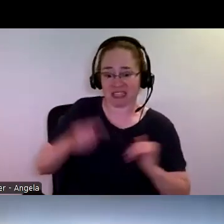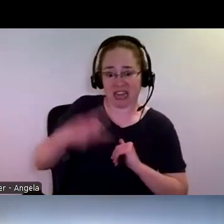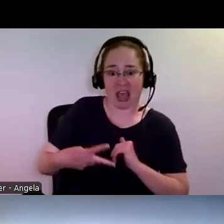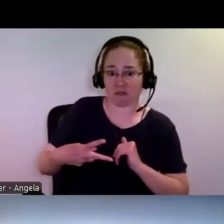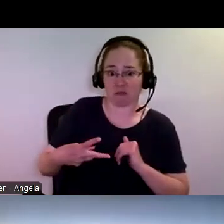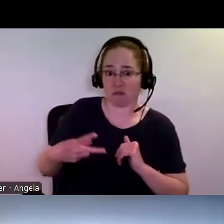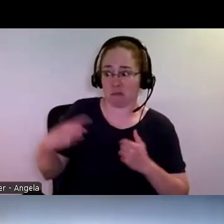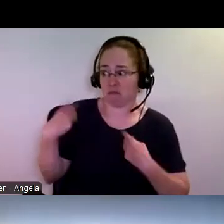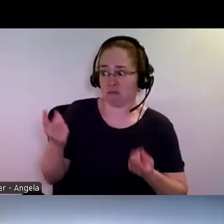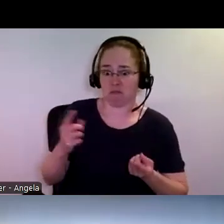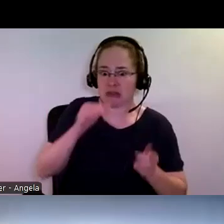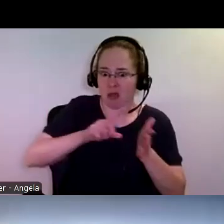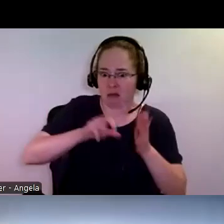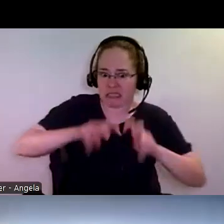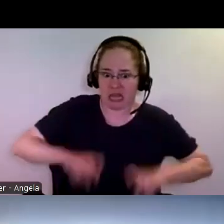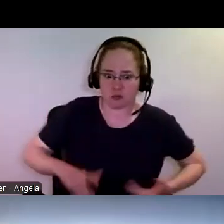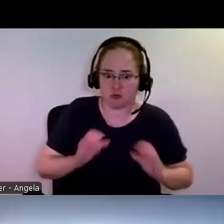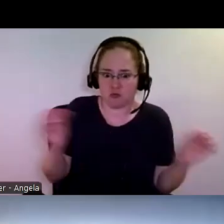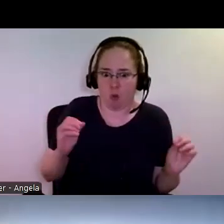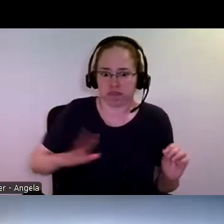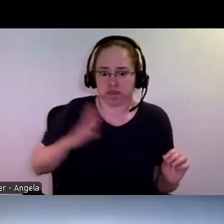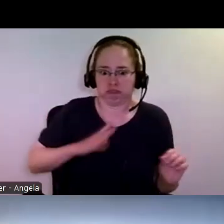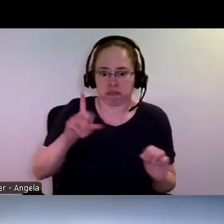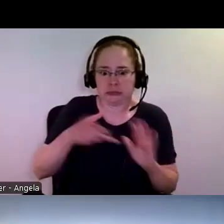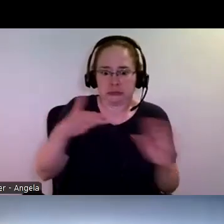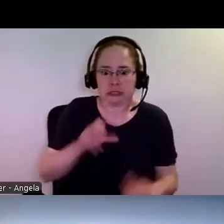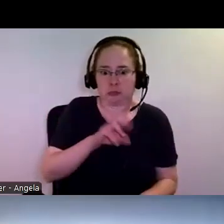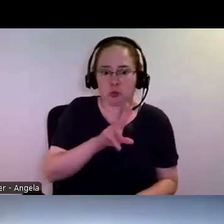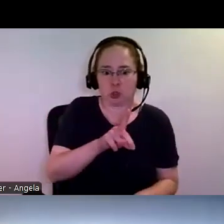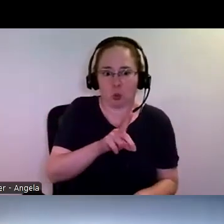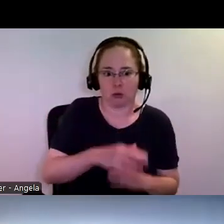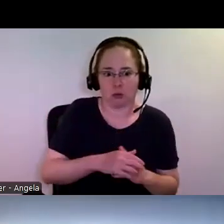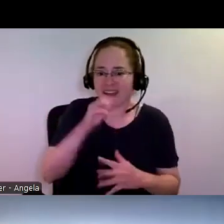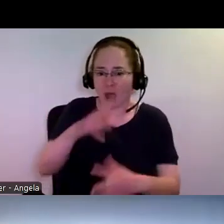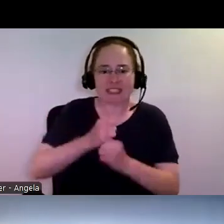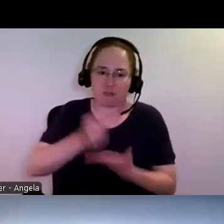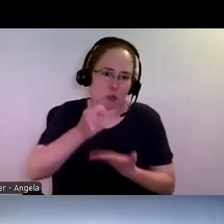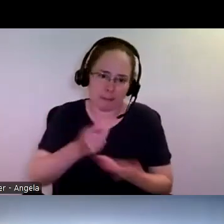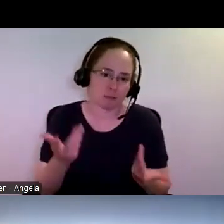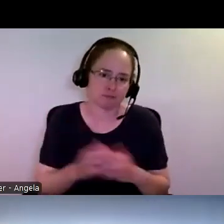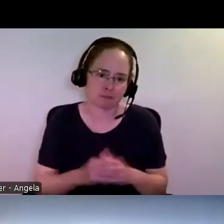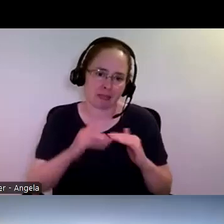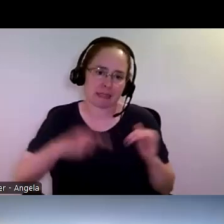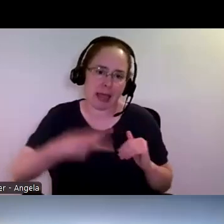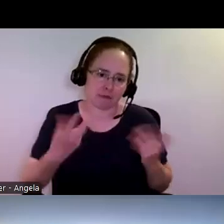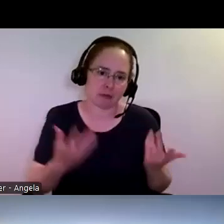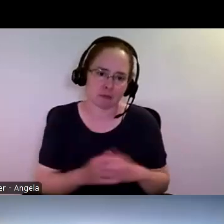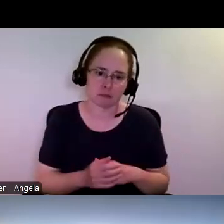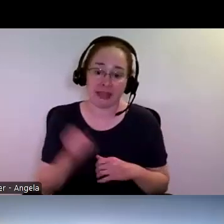been assessed or recognized as having a substance use problem and were certainly not receiving treatment. Because if you're